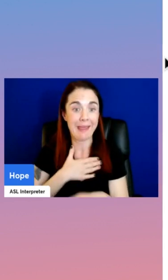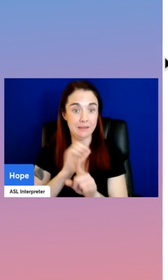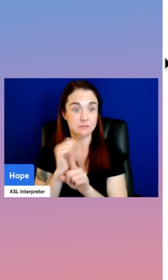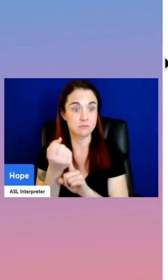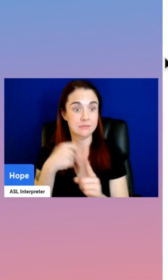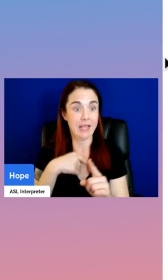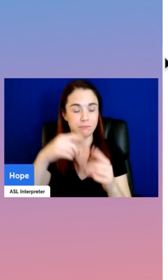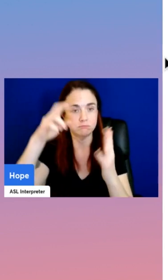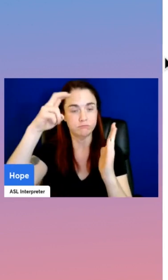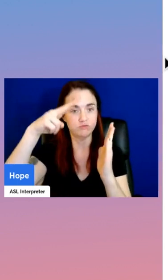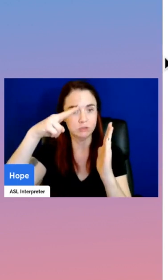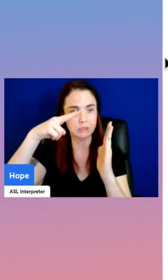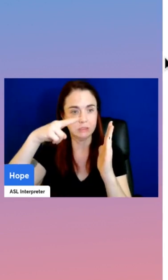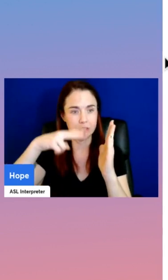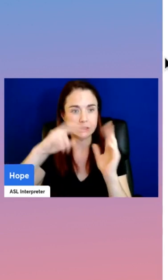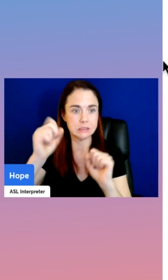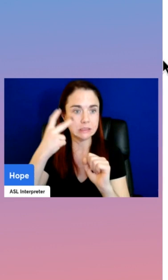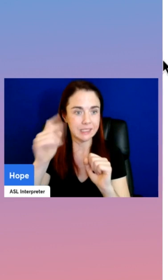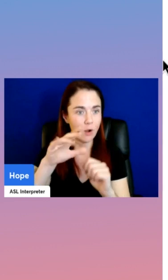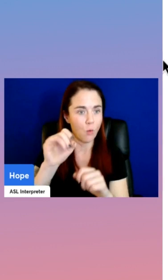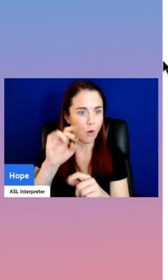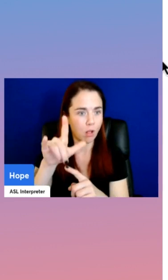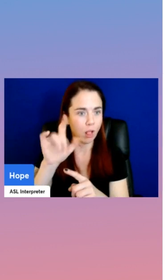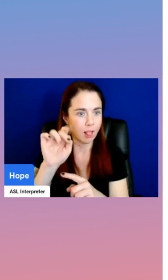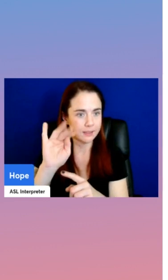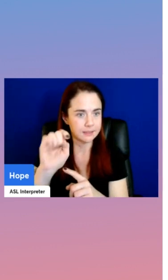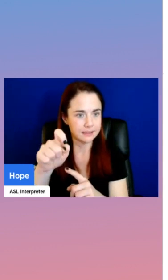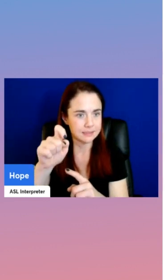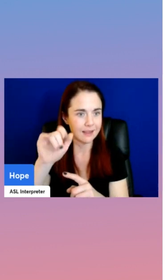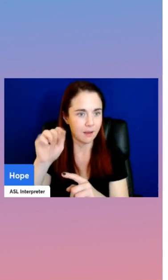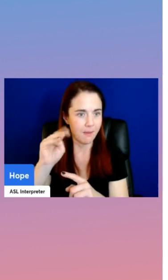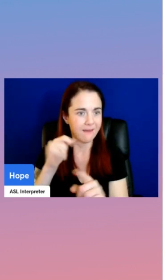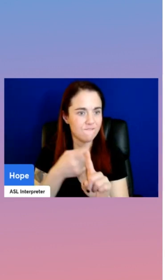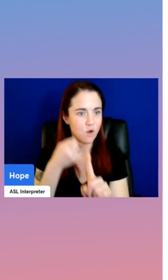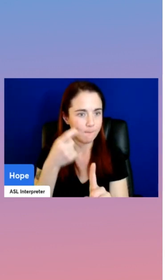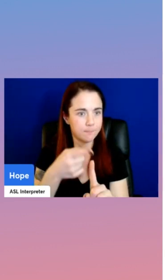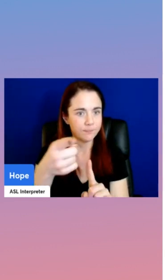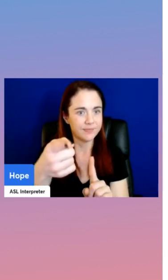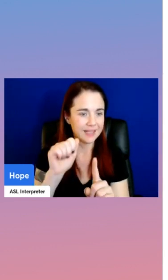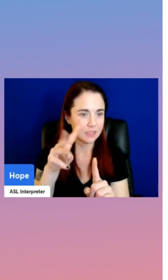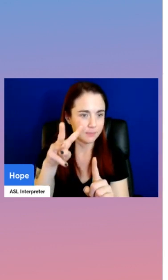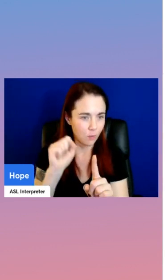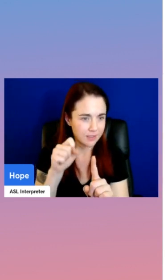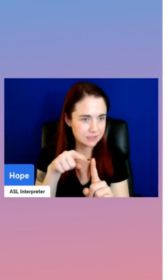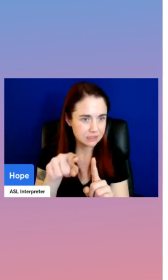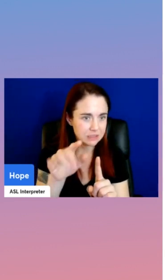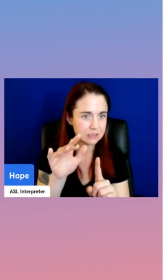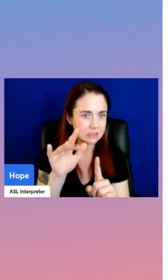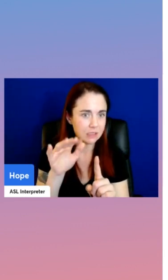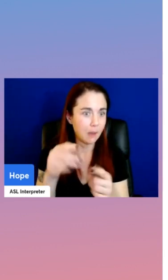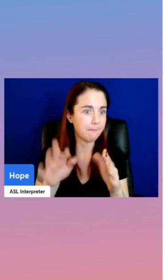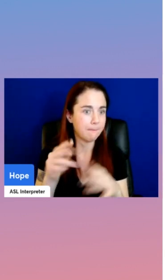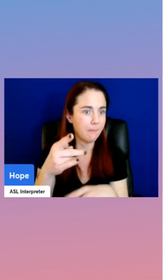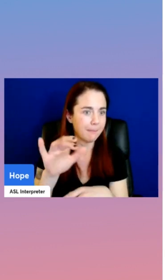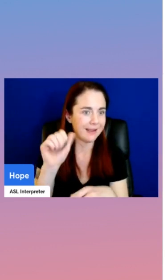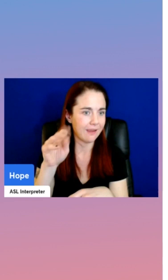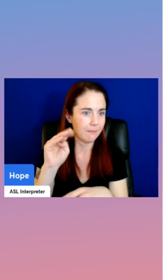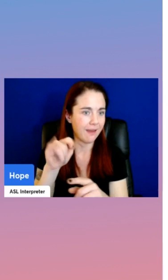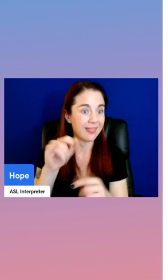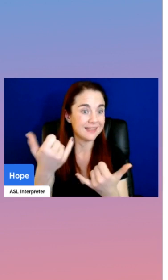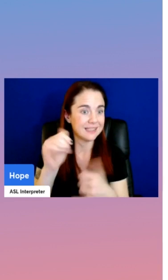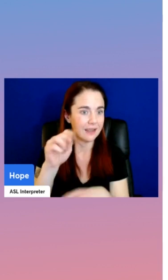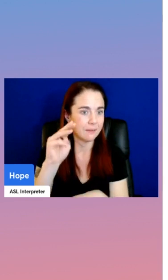reading the Oracle Linux AMI from the AWS public AMIs. So this is an AMI